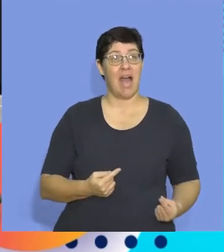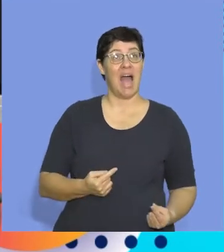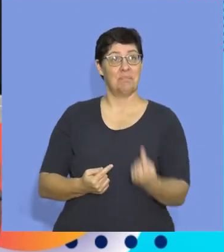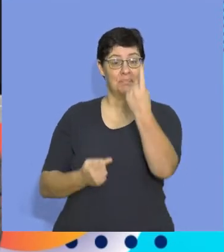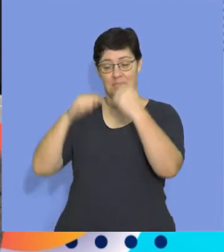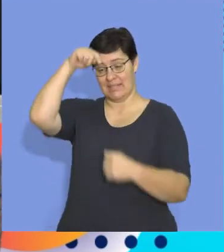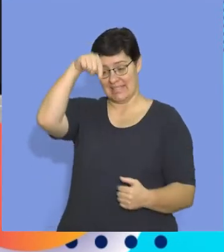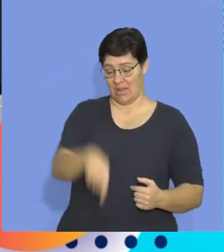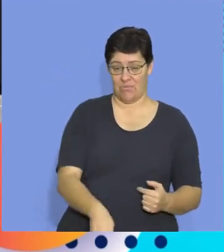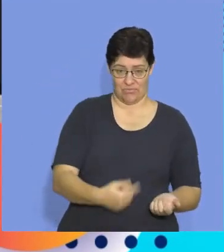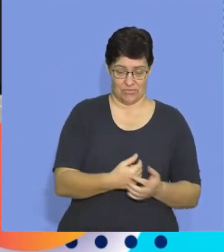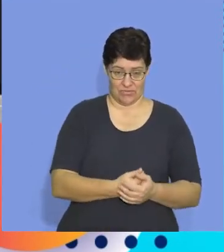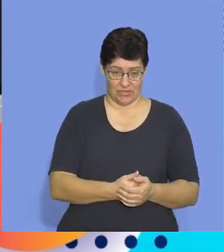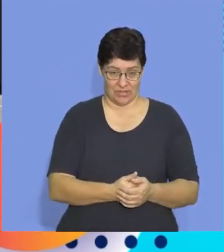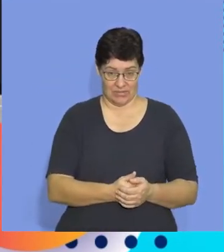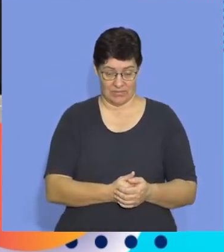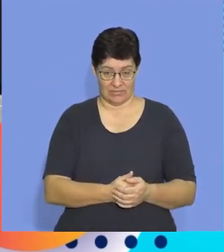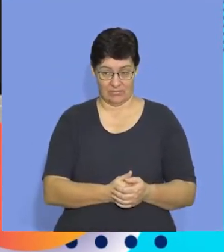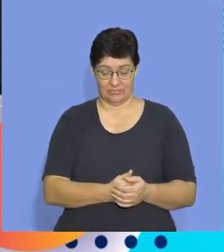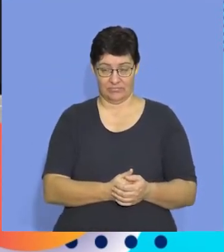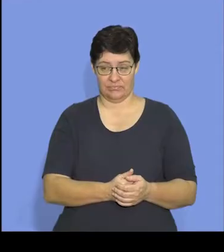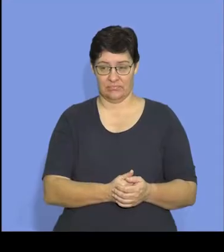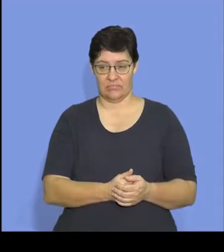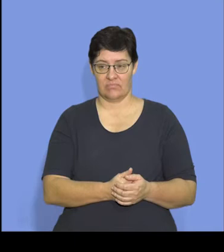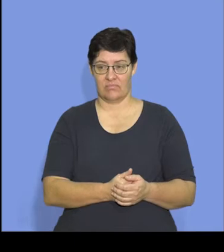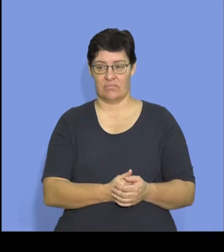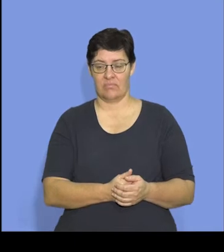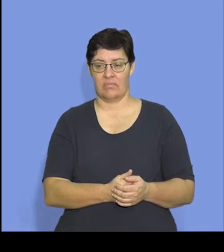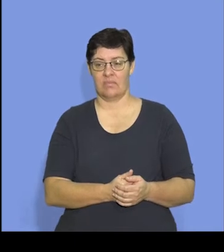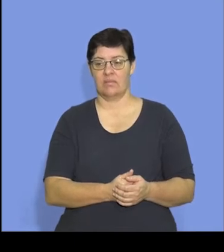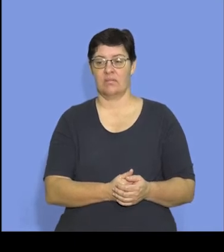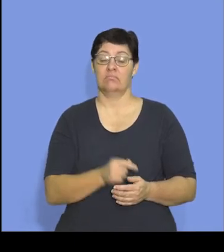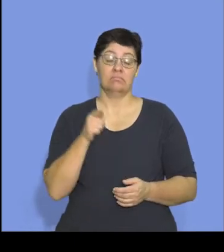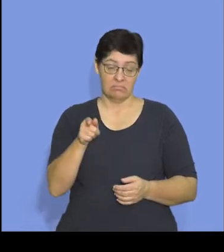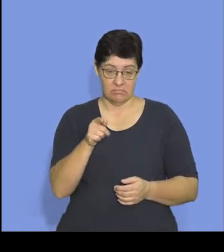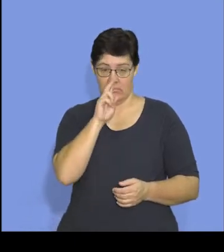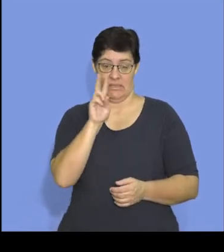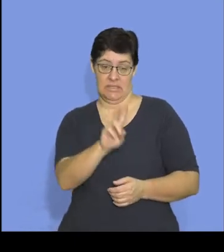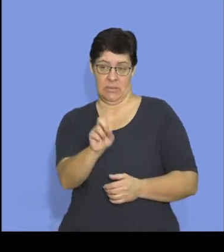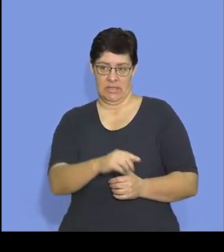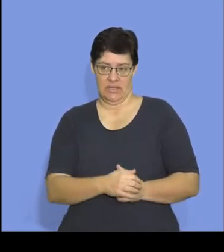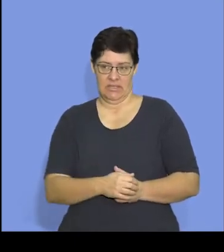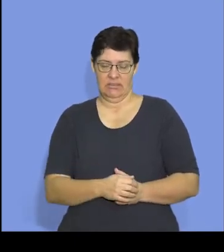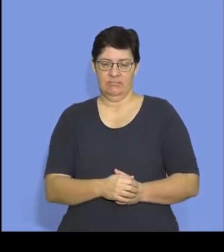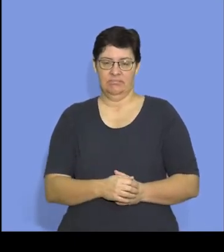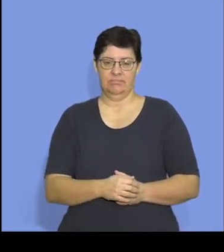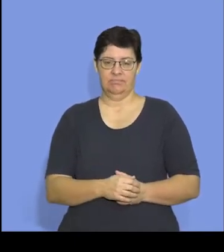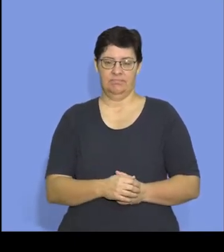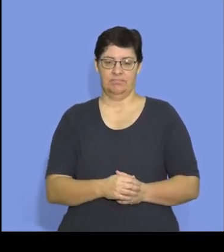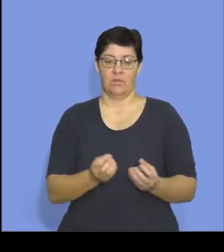and bigger. Okay? So on this graph, what I can see is that my object went